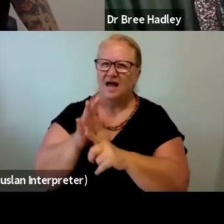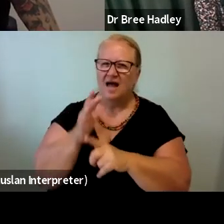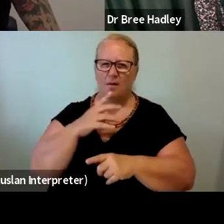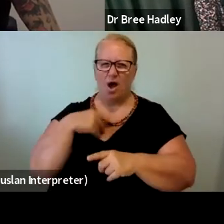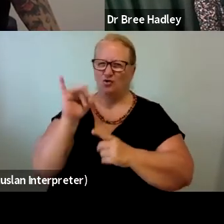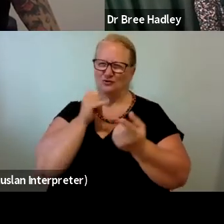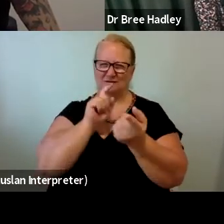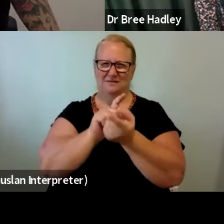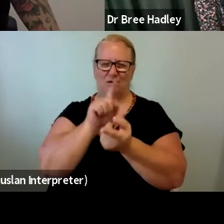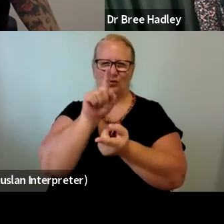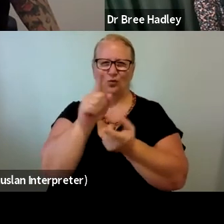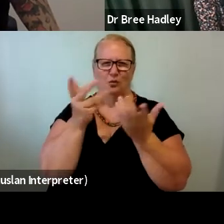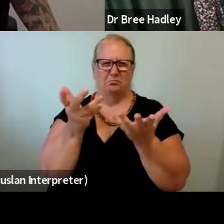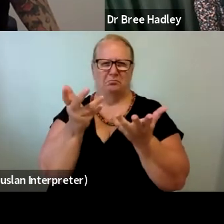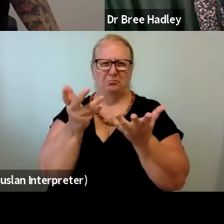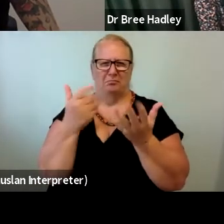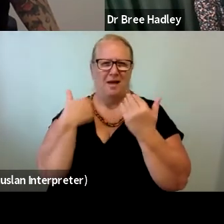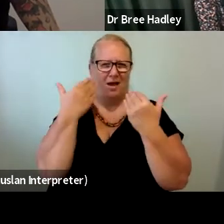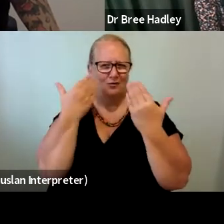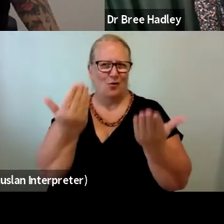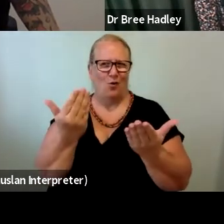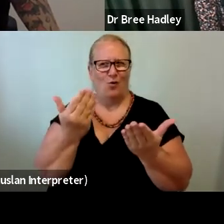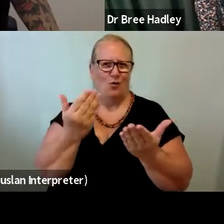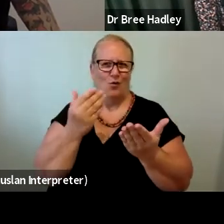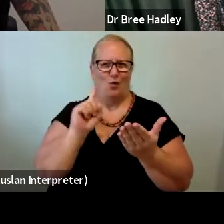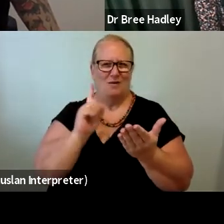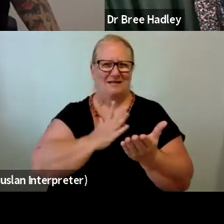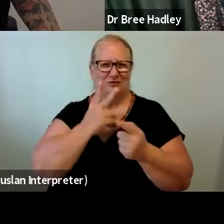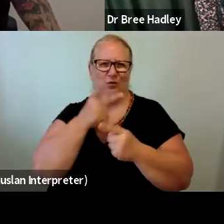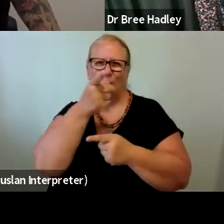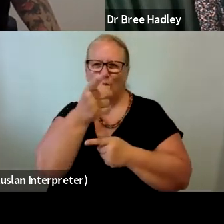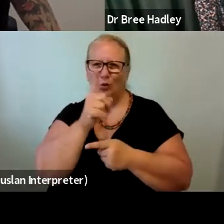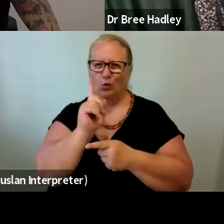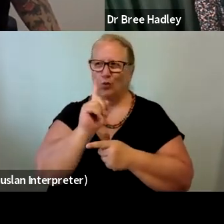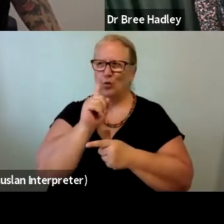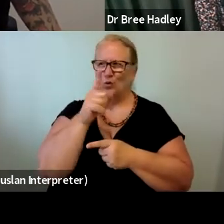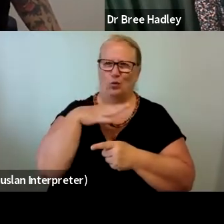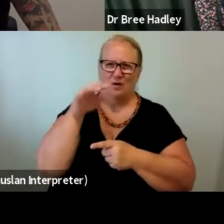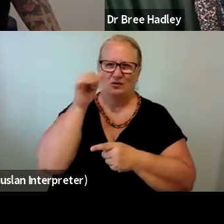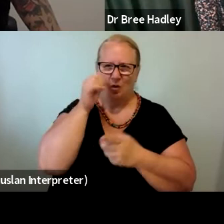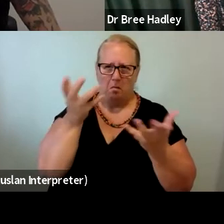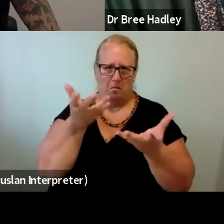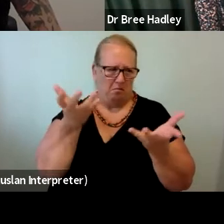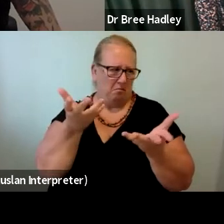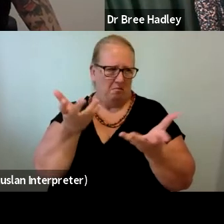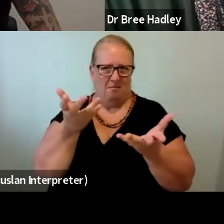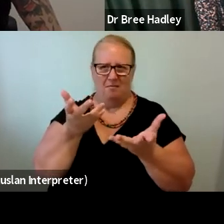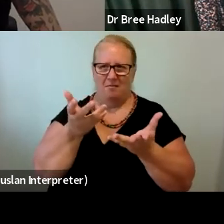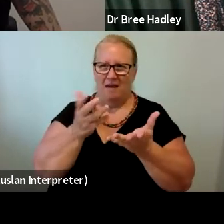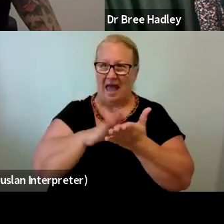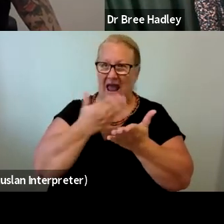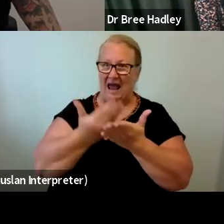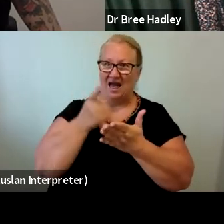I've just met you. I don't know what's interesting for you. What do you want to know? Unless it's about